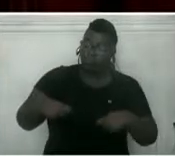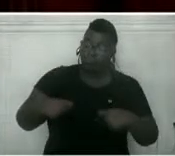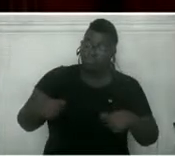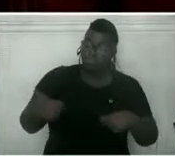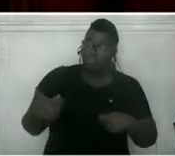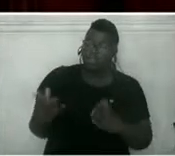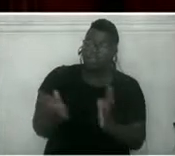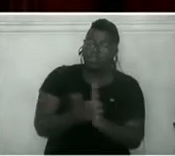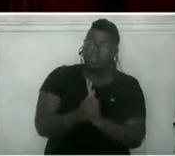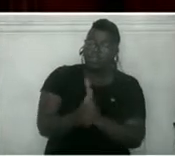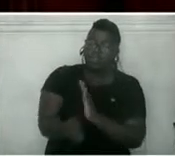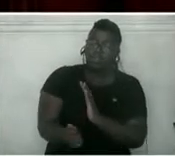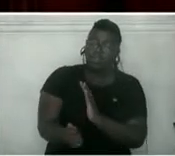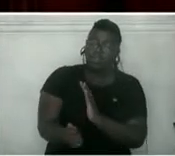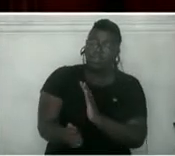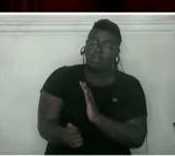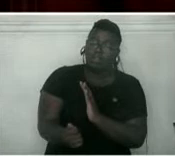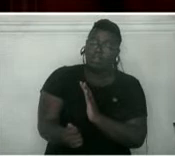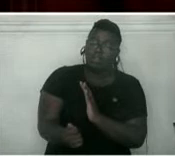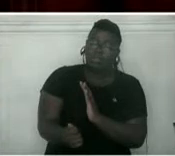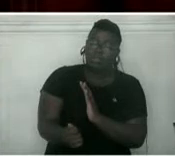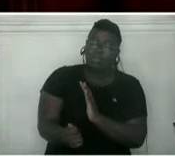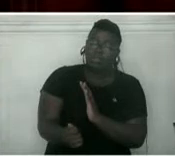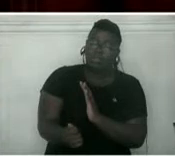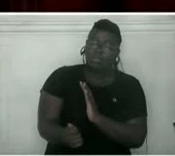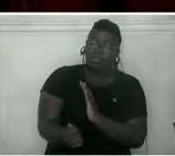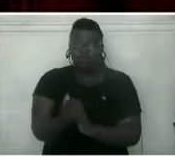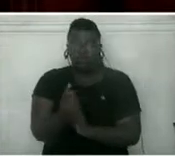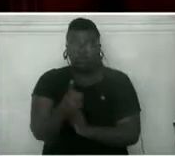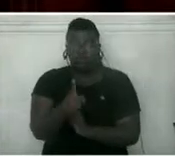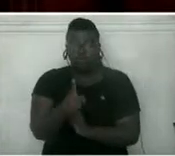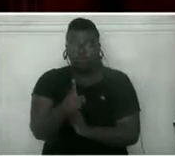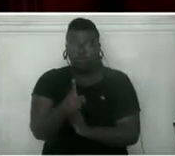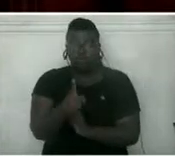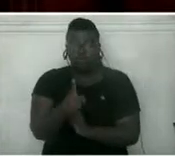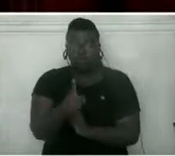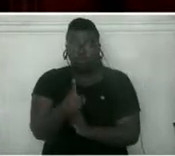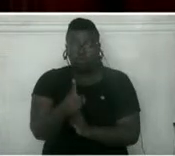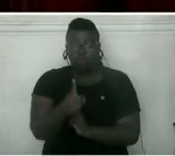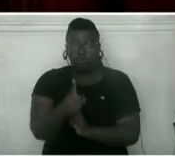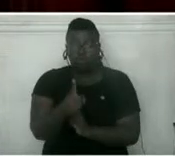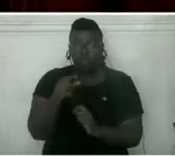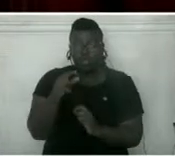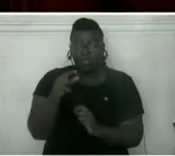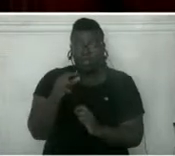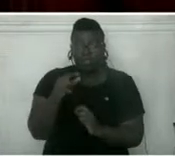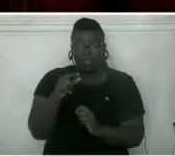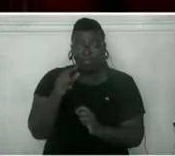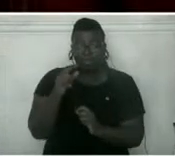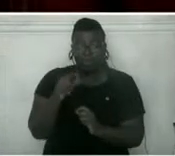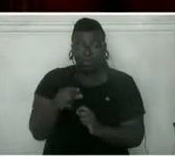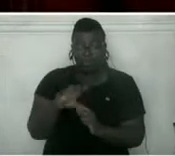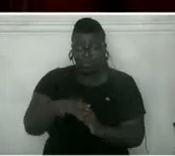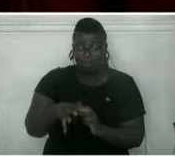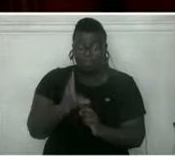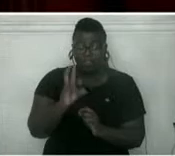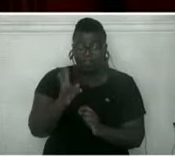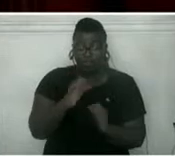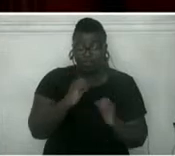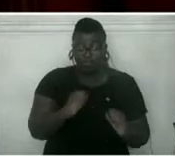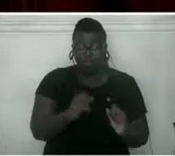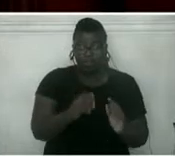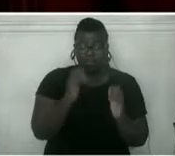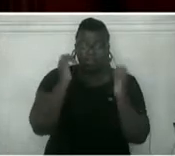The program will intensify these, the province will intensify these programs, targeting